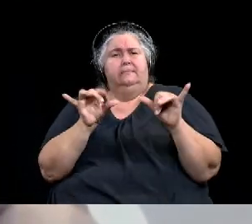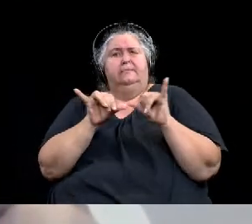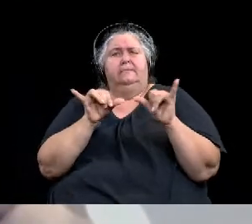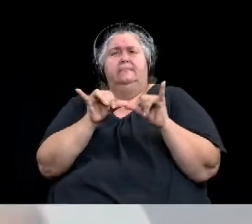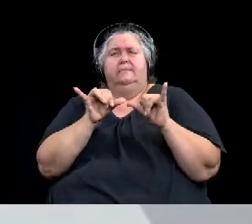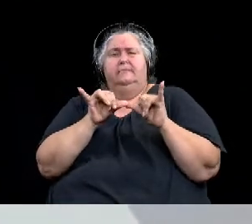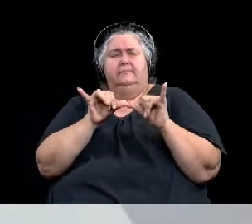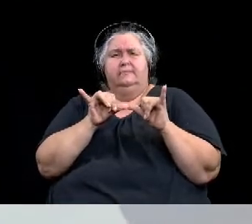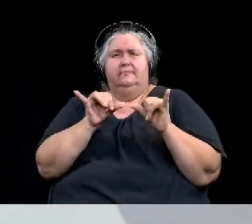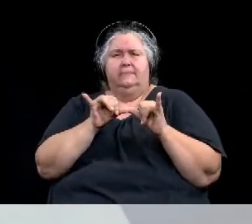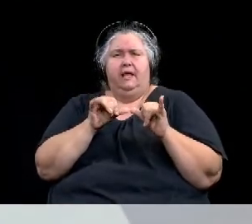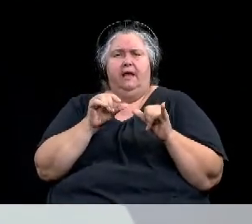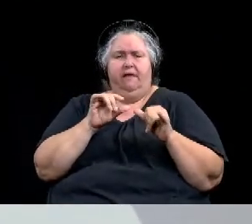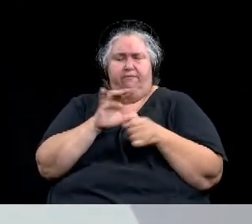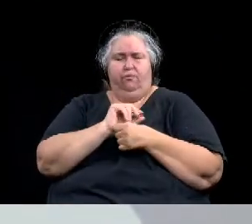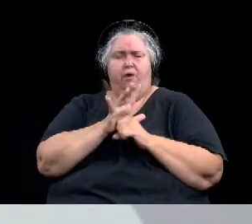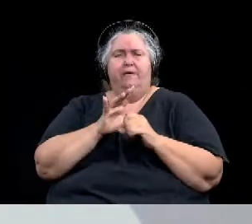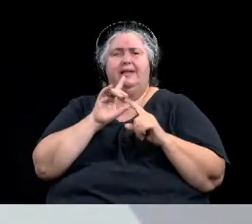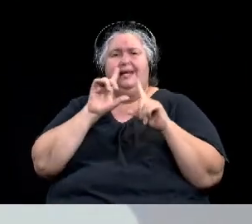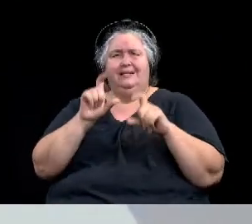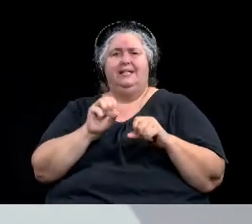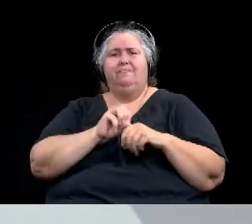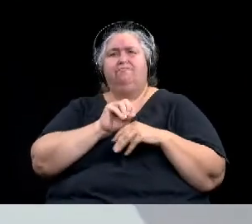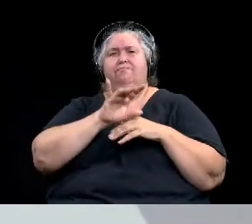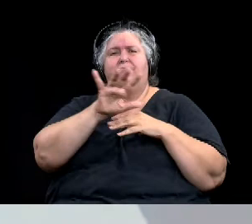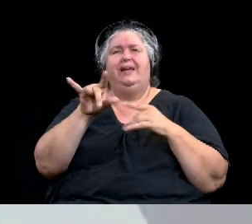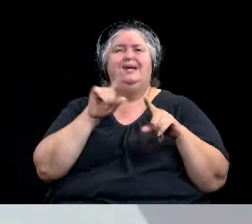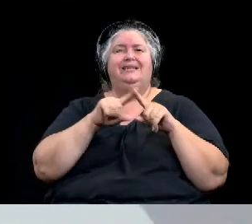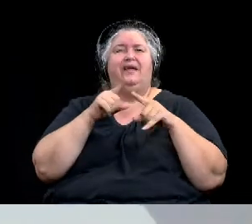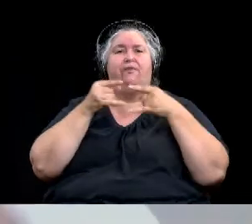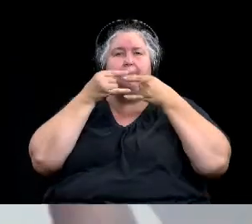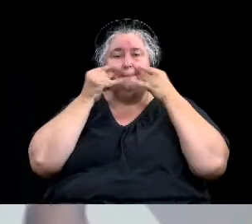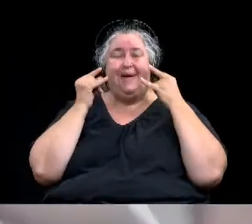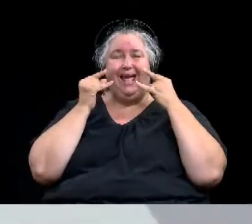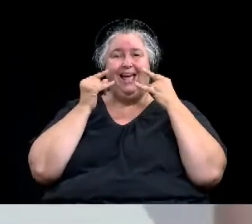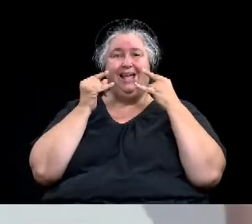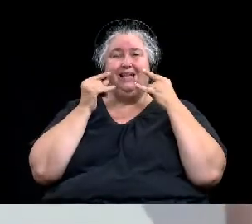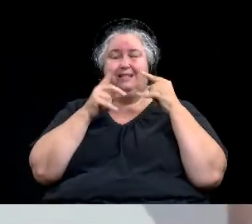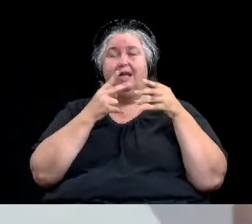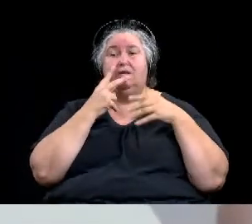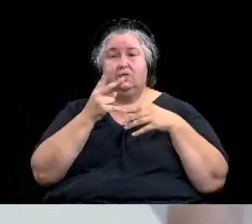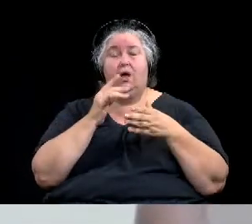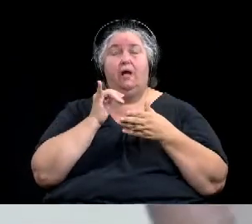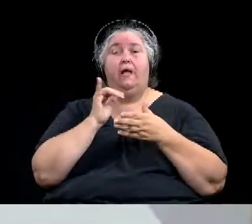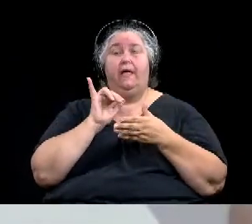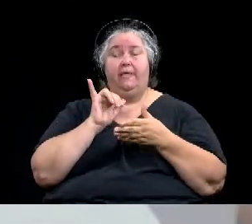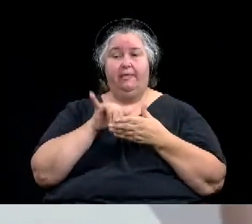that carry coronavirus, and they tested different masks and saw that aerosolized